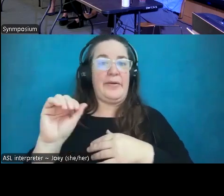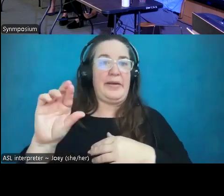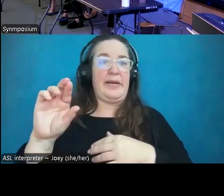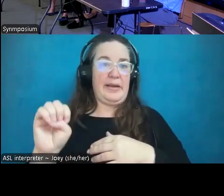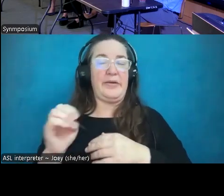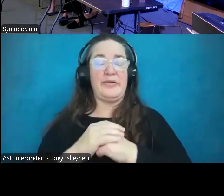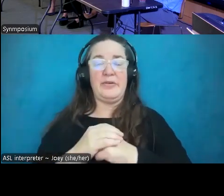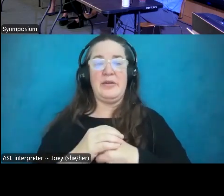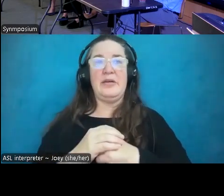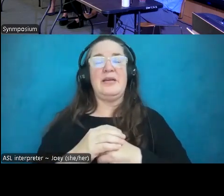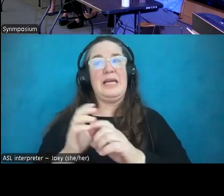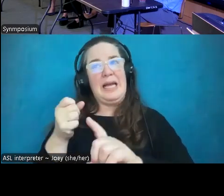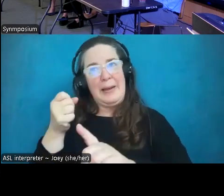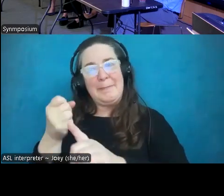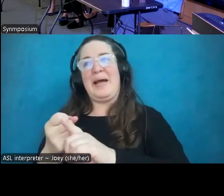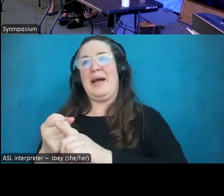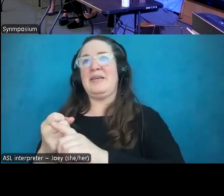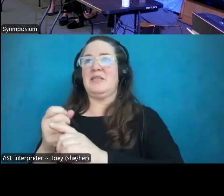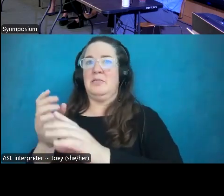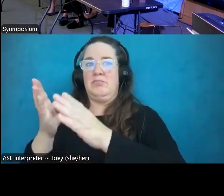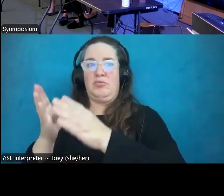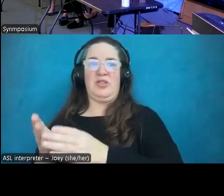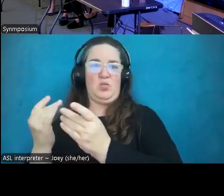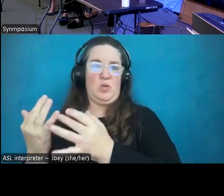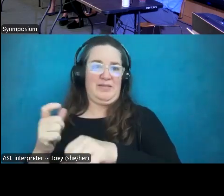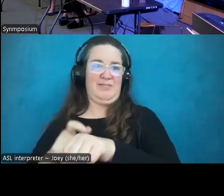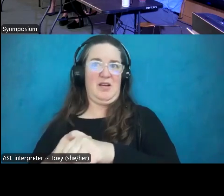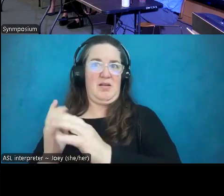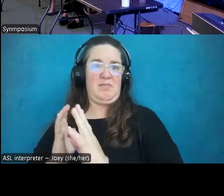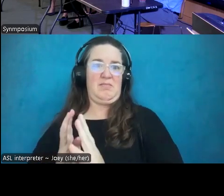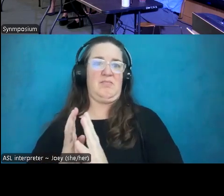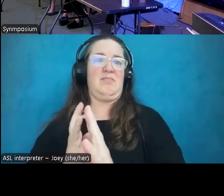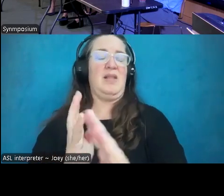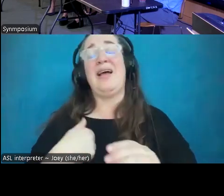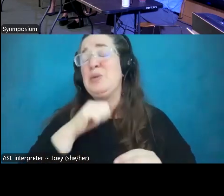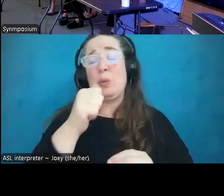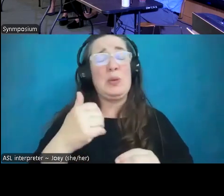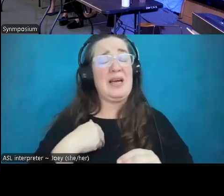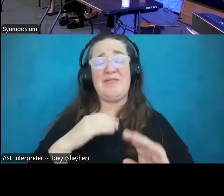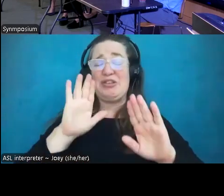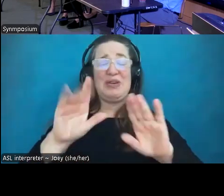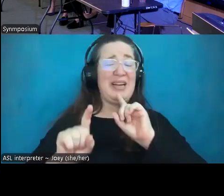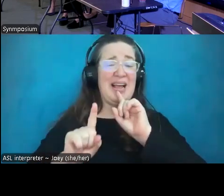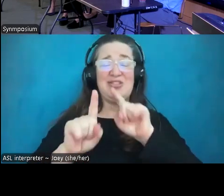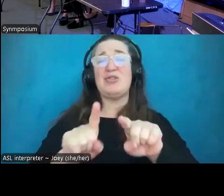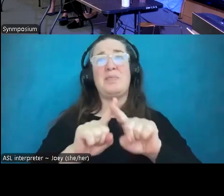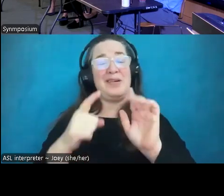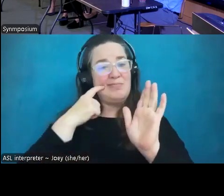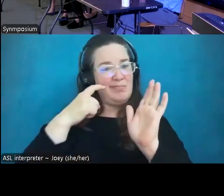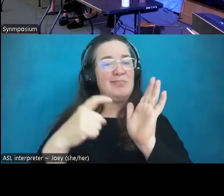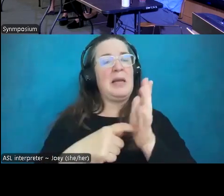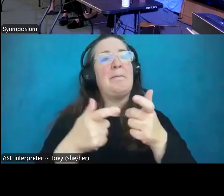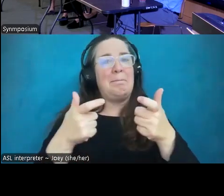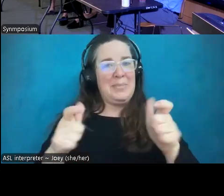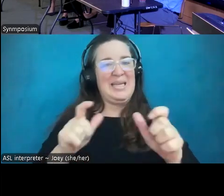being able to access the specialists. So I don't have a great answer to it except to acknowledge that it is a really big problem, but I would love to hear